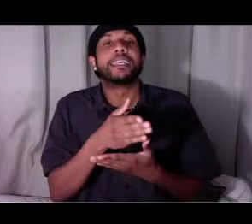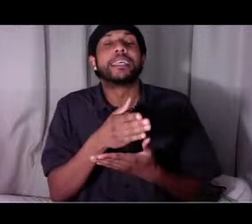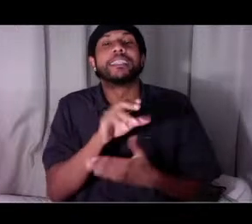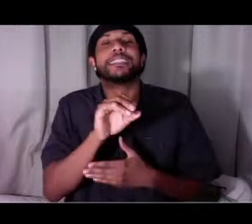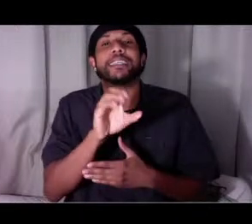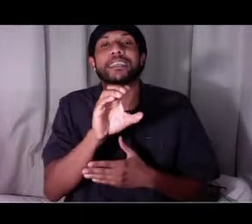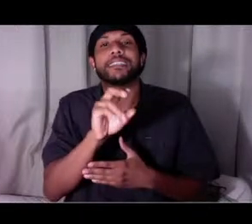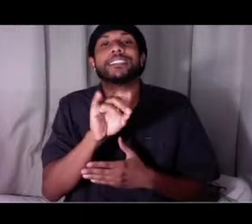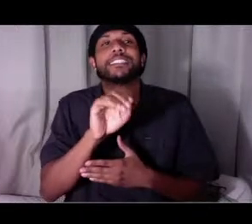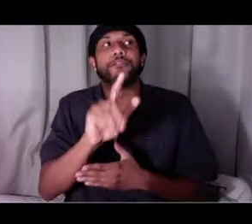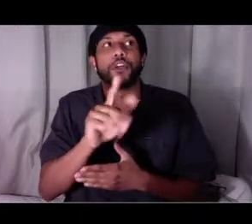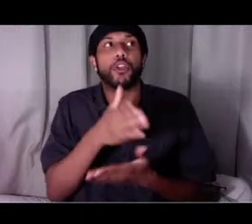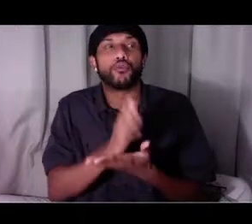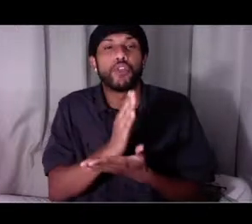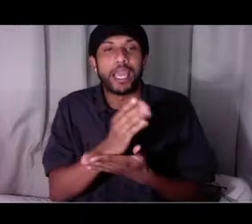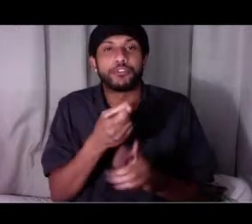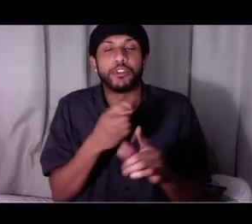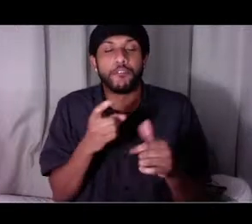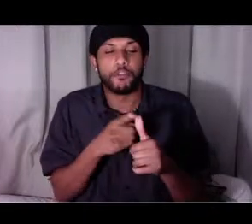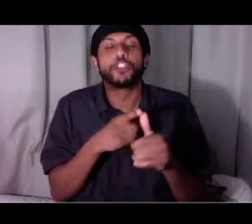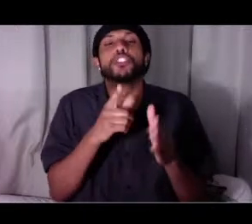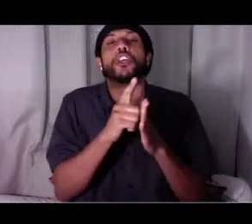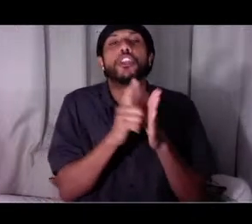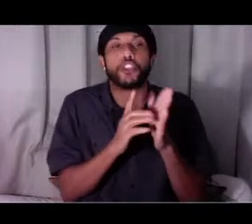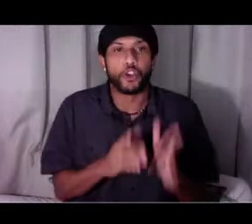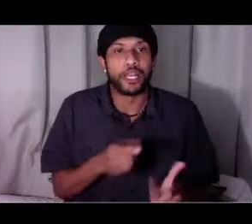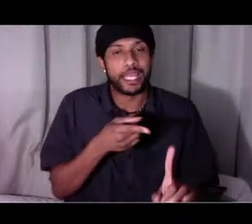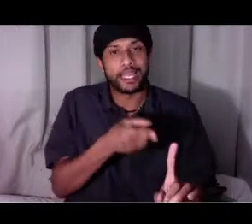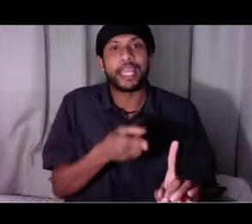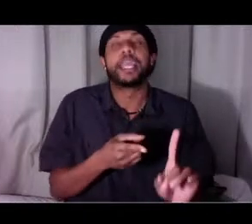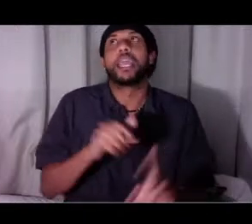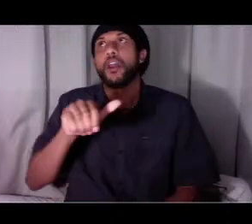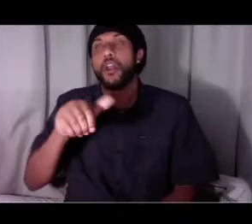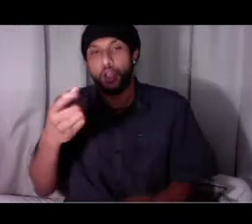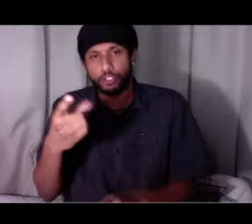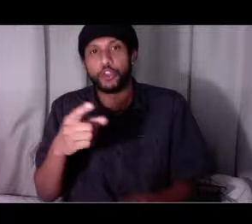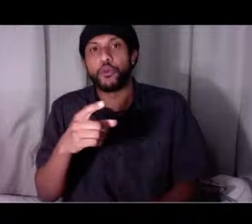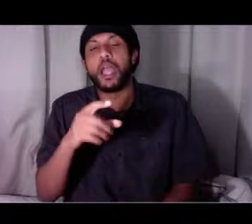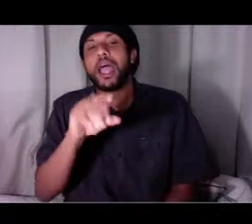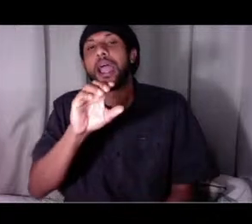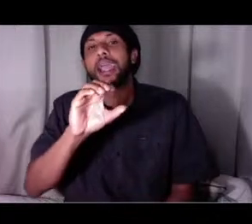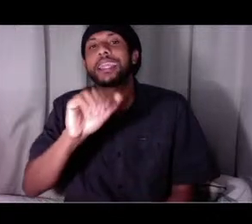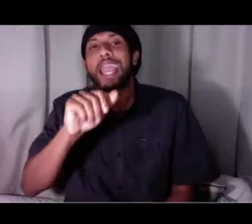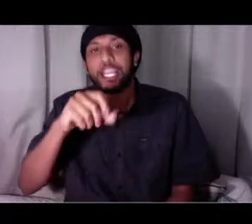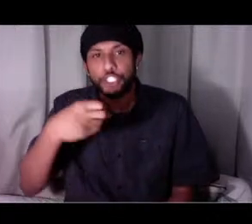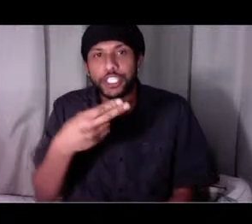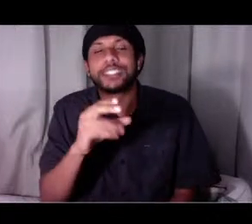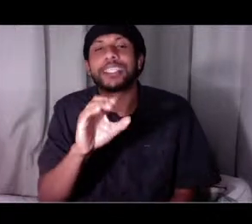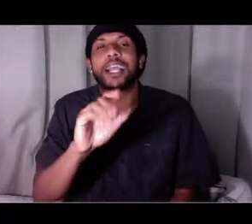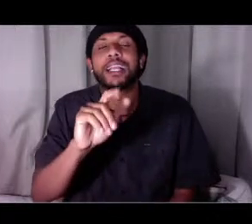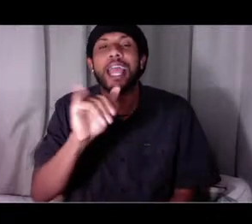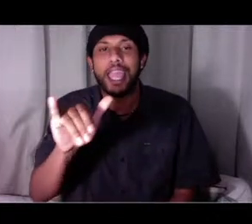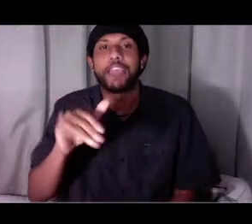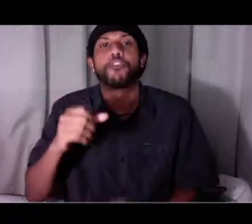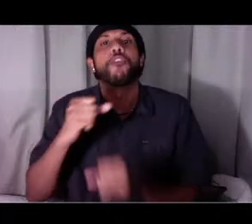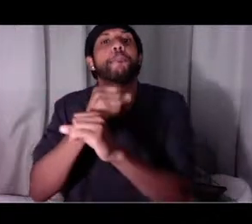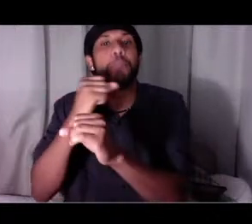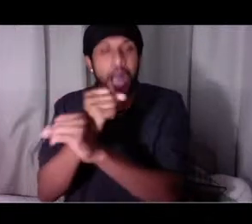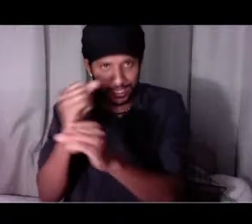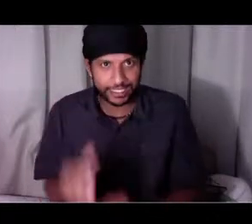also the first attorney for Mohamad Ali Ben Cashes Clay for his first boxing contract and Sarah e goody in